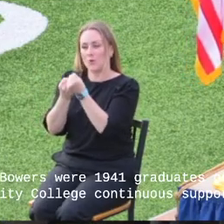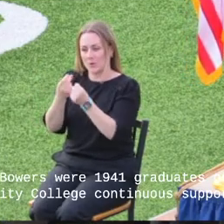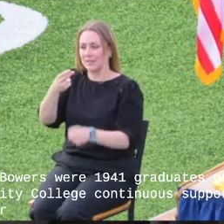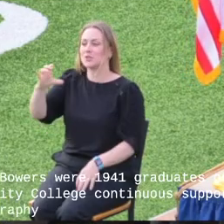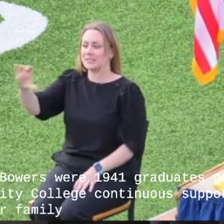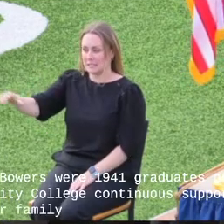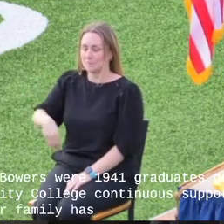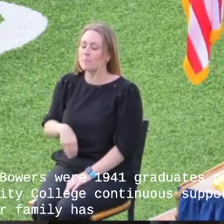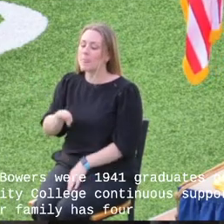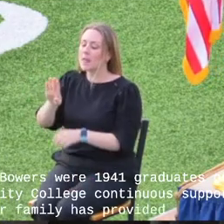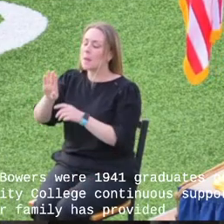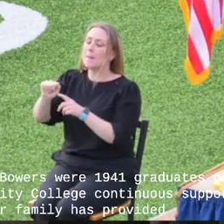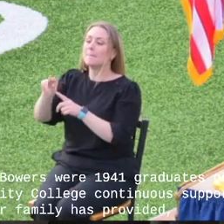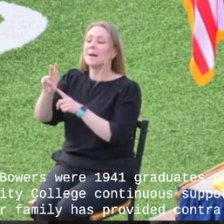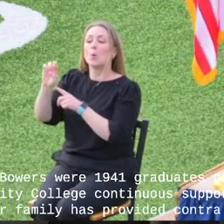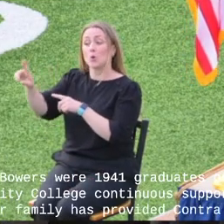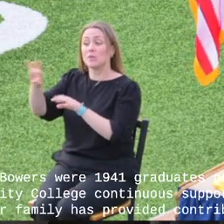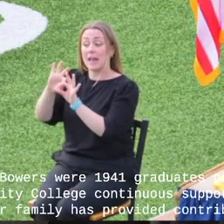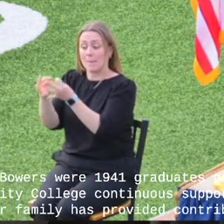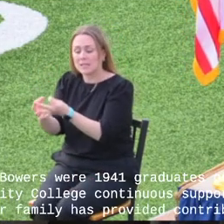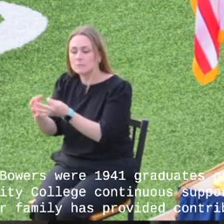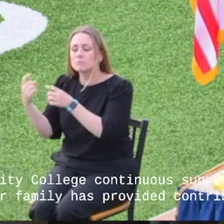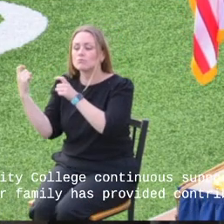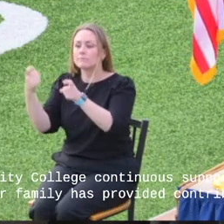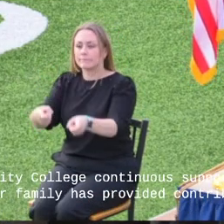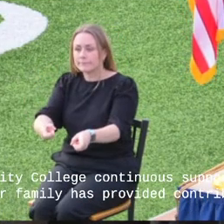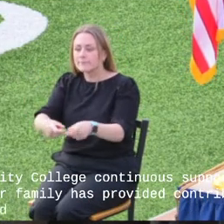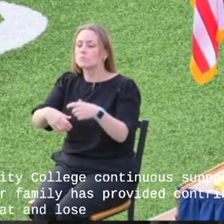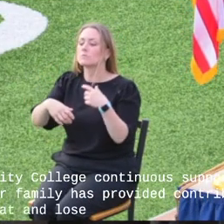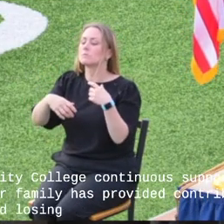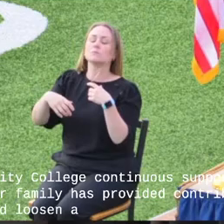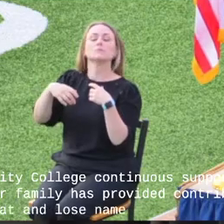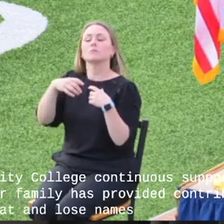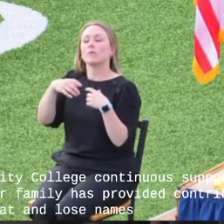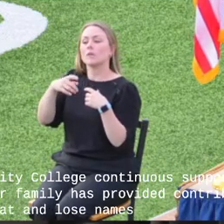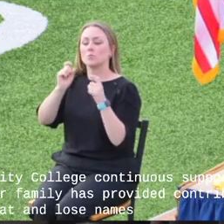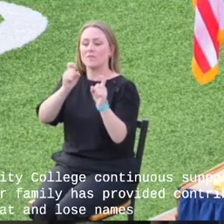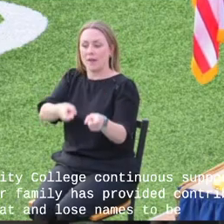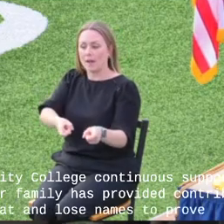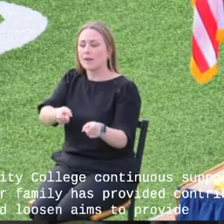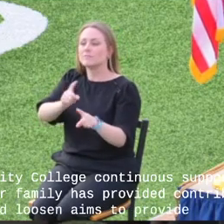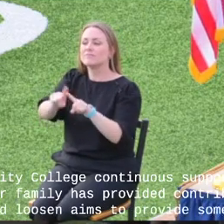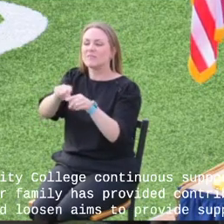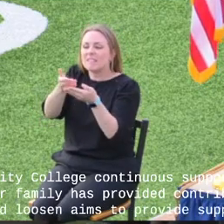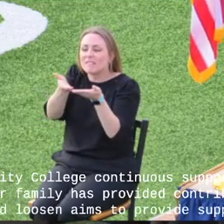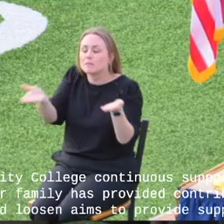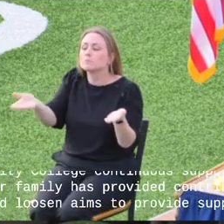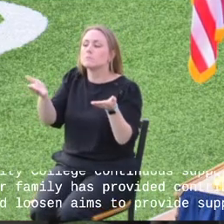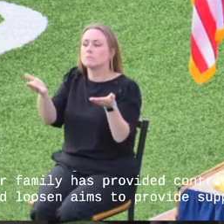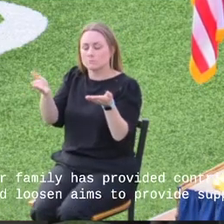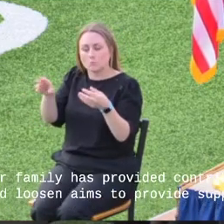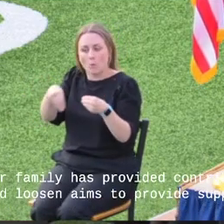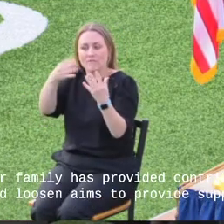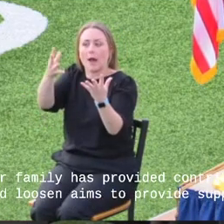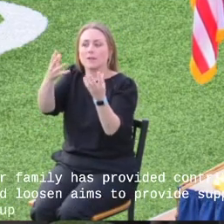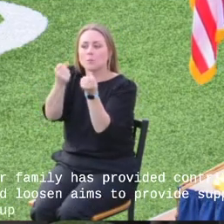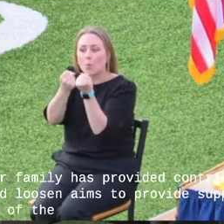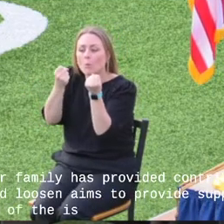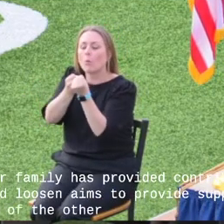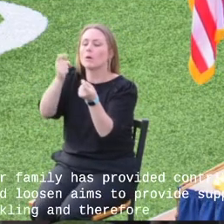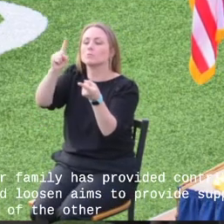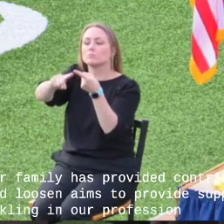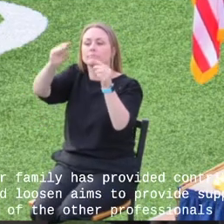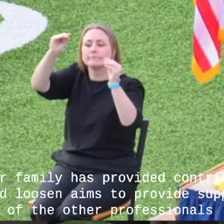Bauer family has provided contribution in Virgil's and Lou's names to provide support to the HCC faculty in